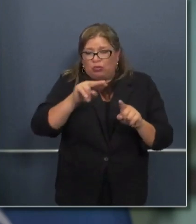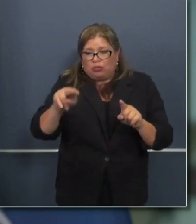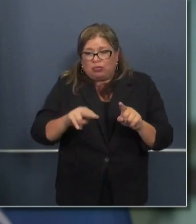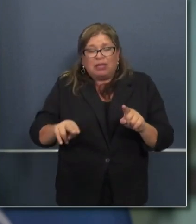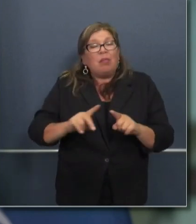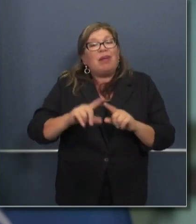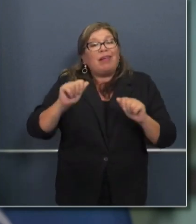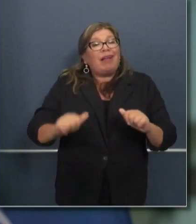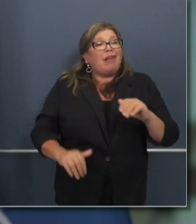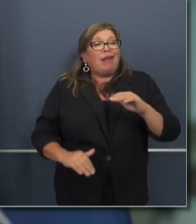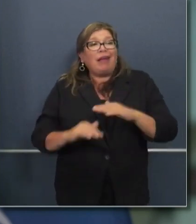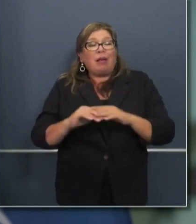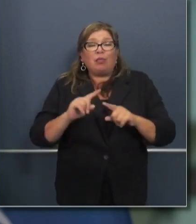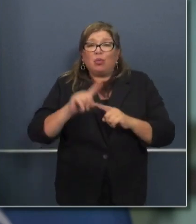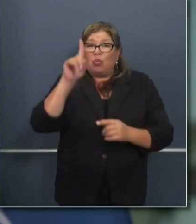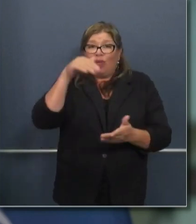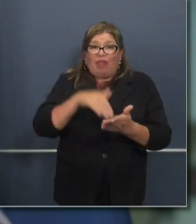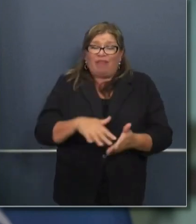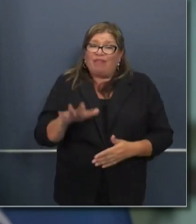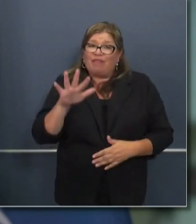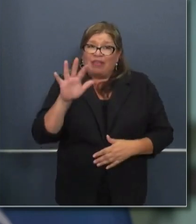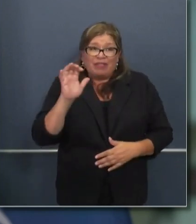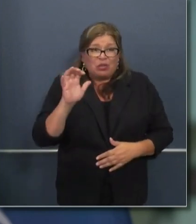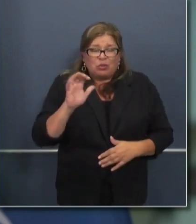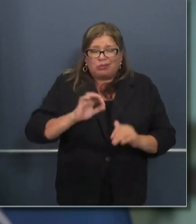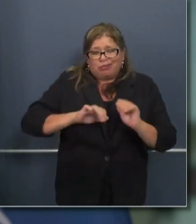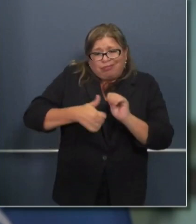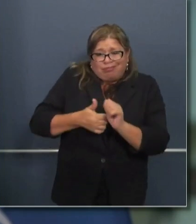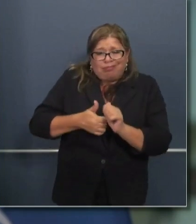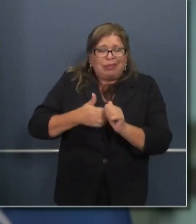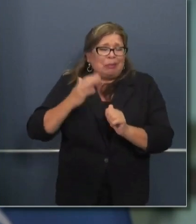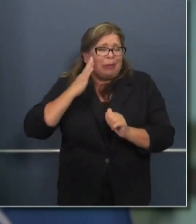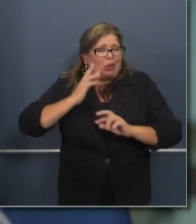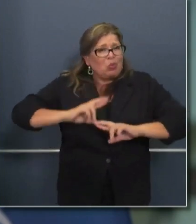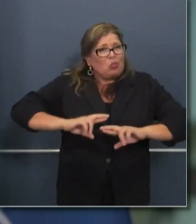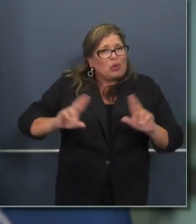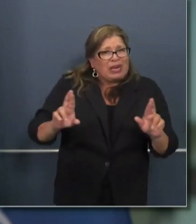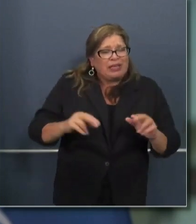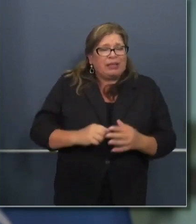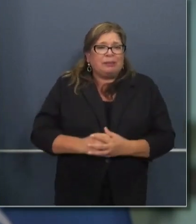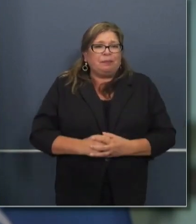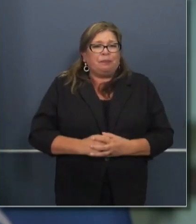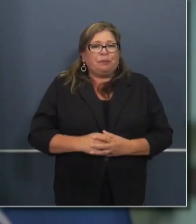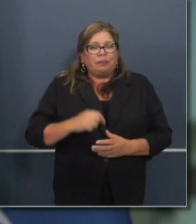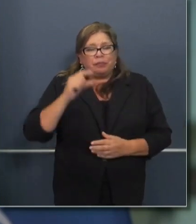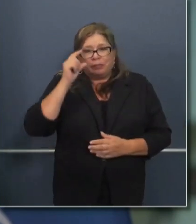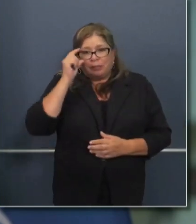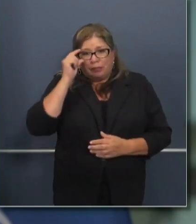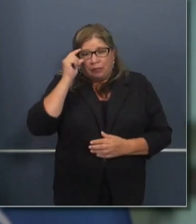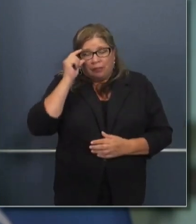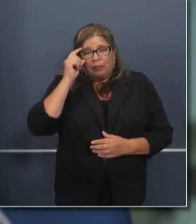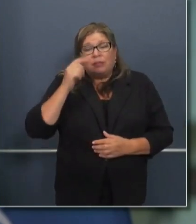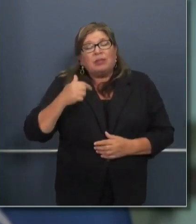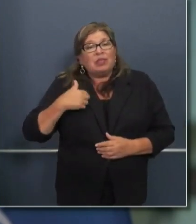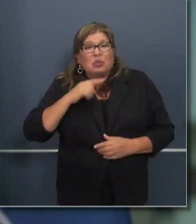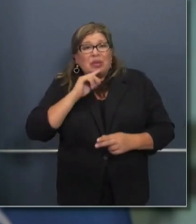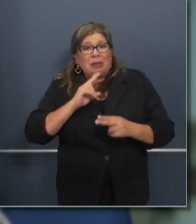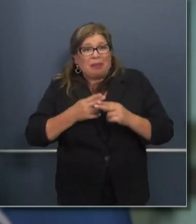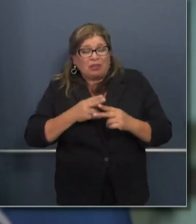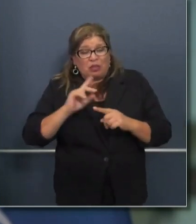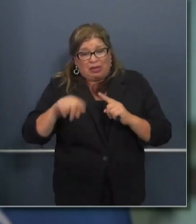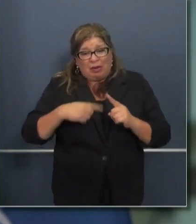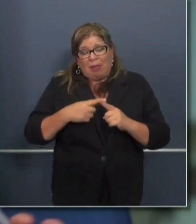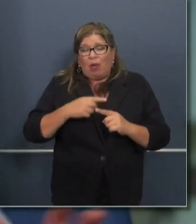there's great capacity, not just modest capacity there. I referenced the 7% or so capacity within the